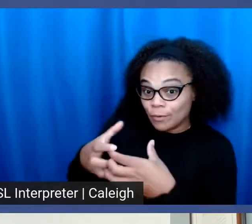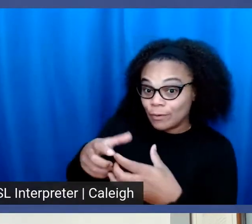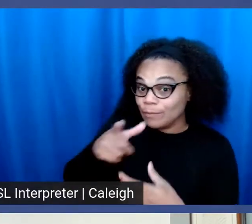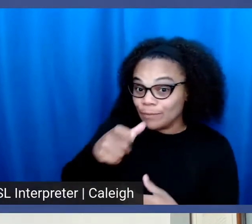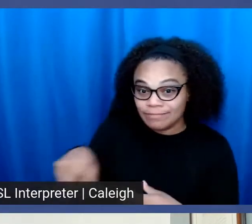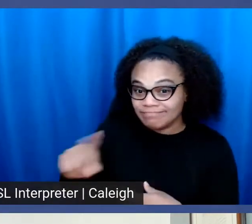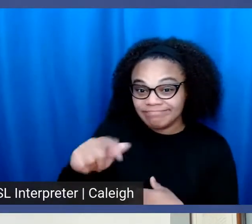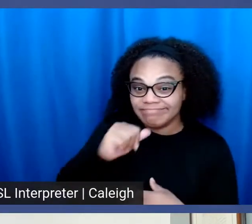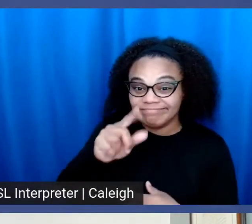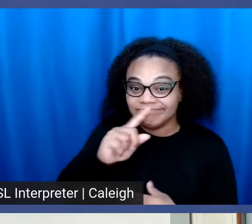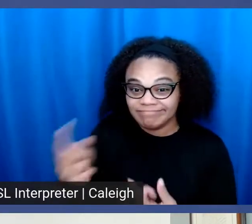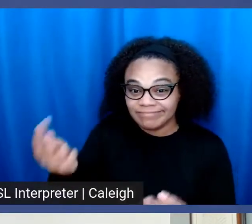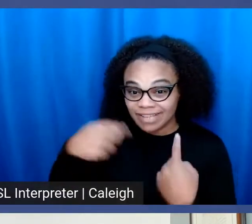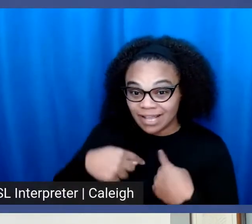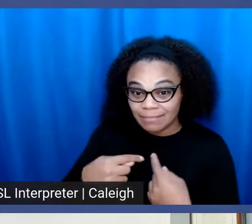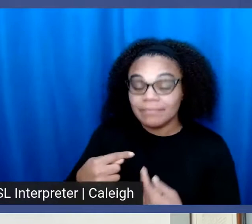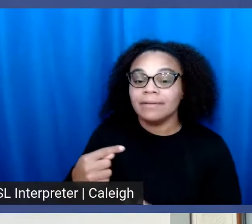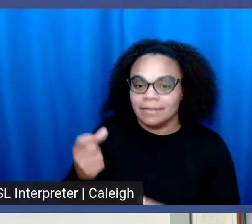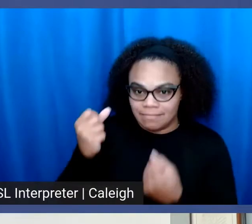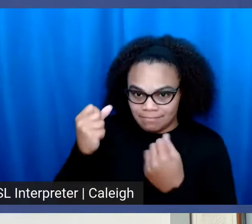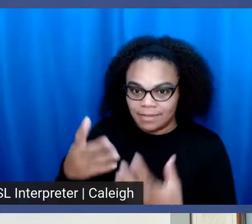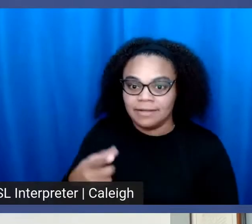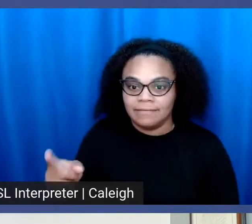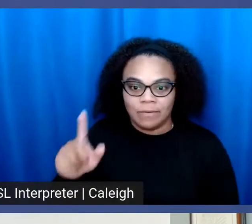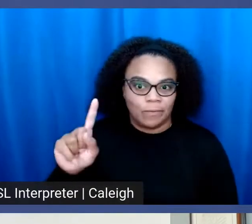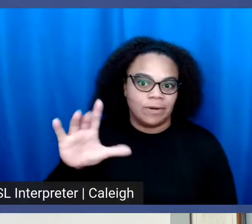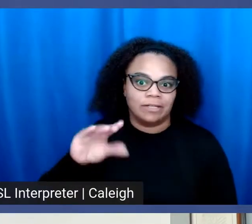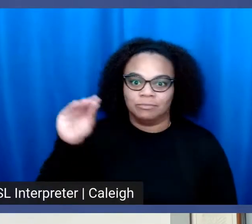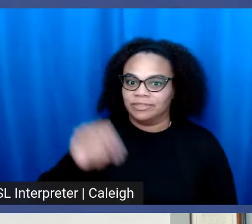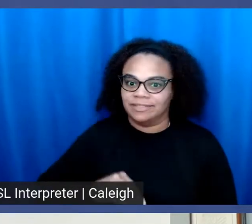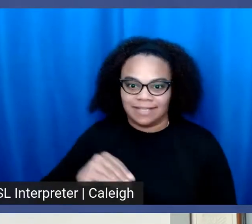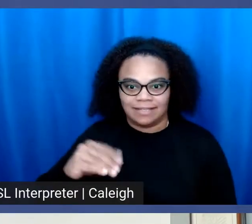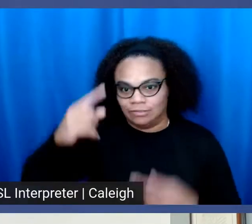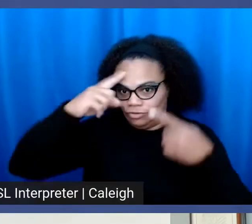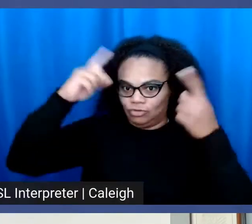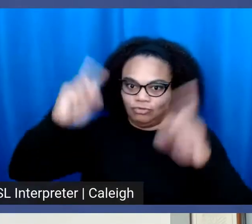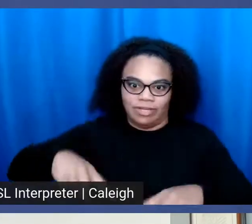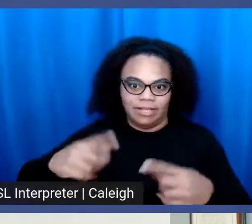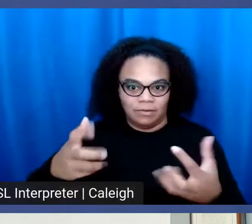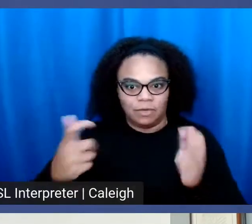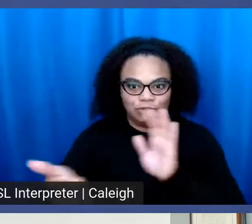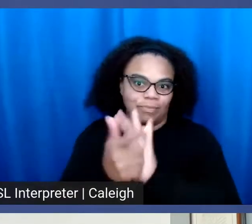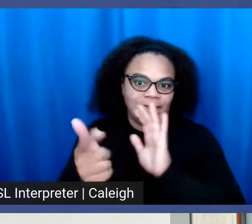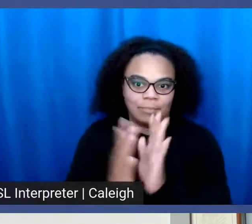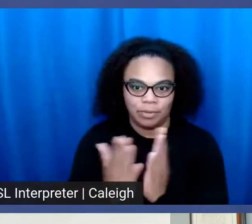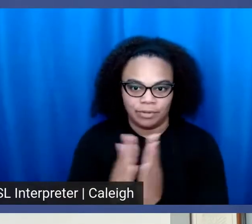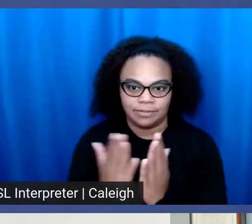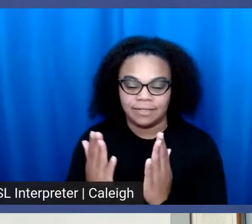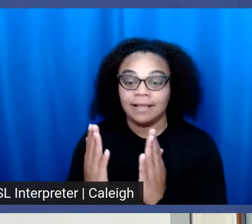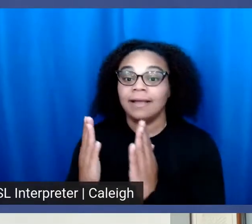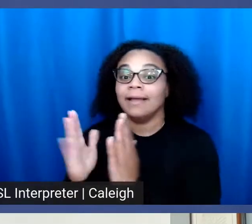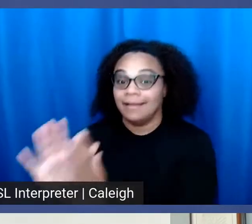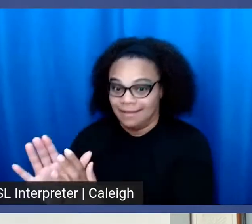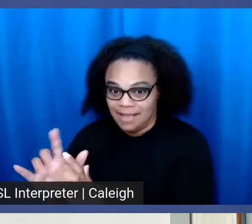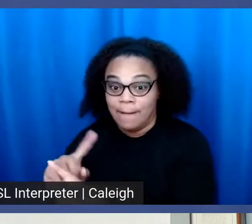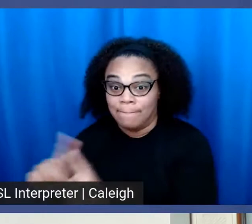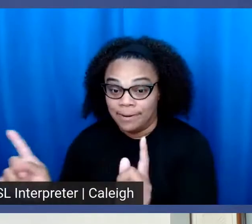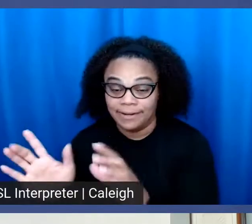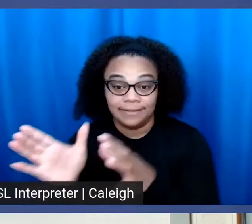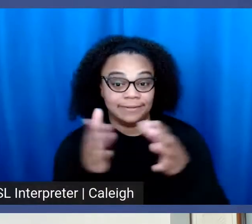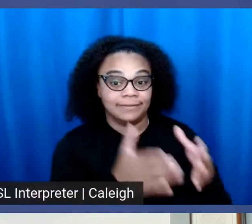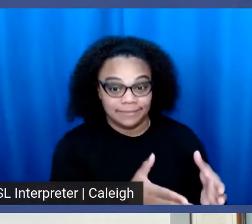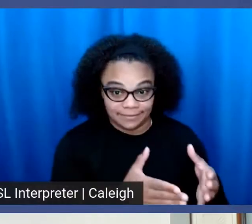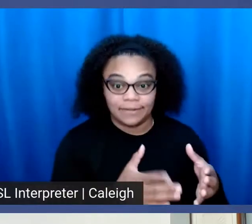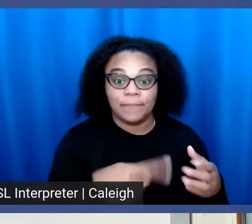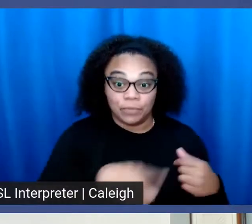are 100% on board with let's ban the books. But among my library users